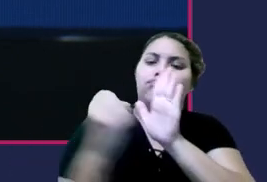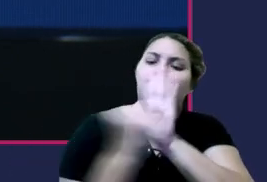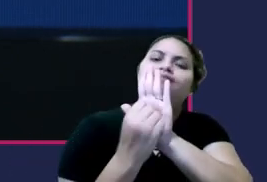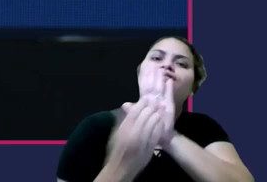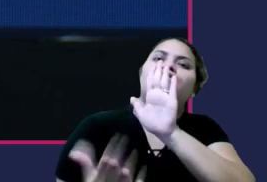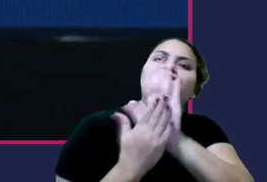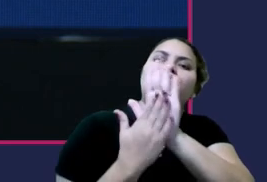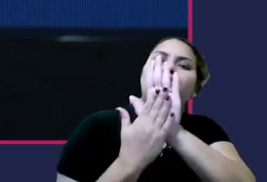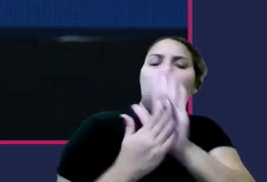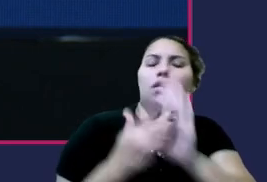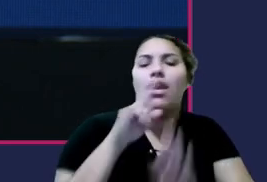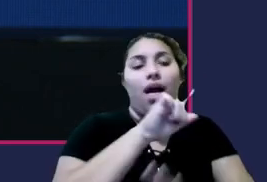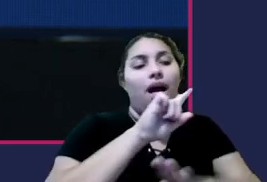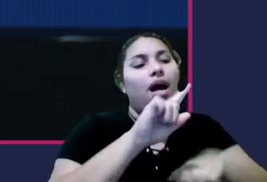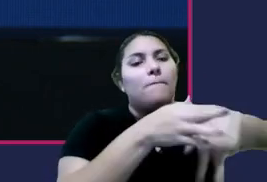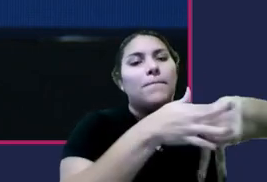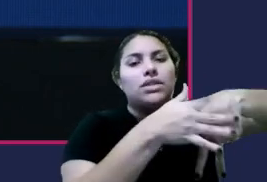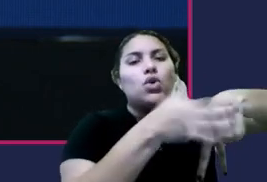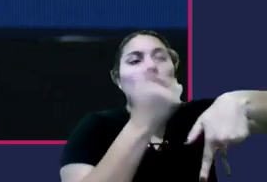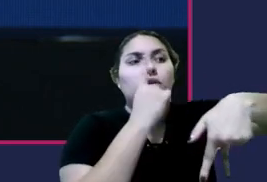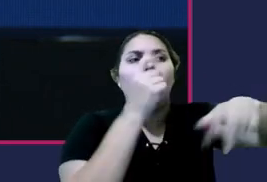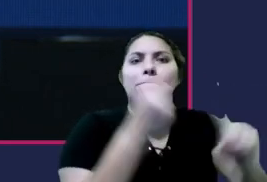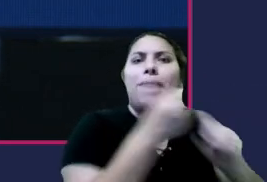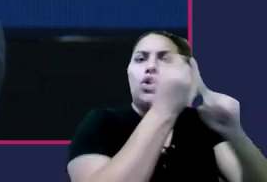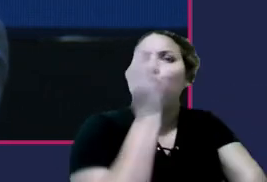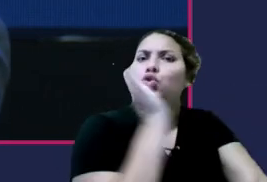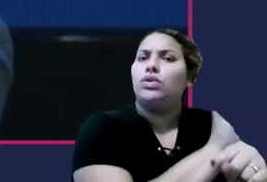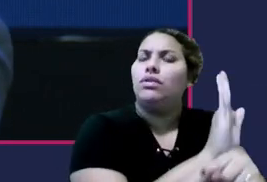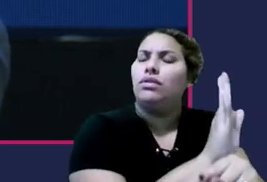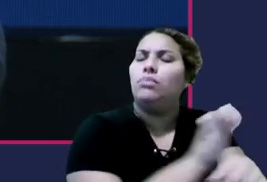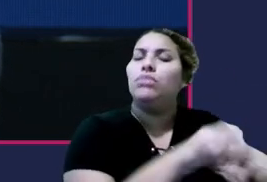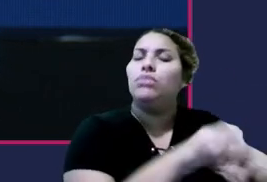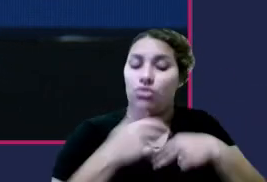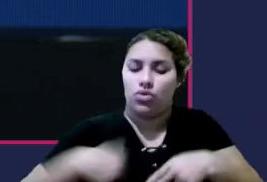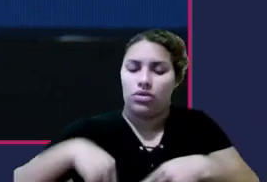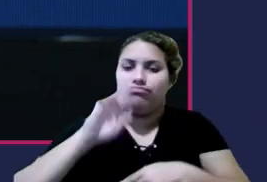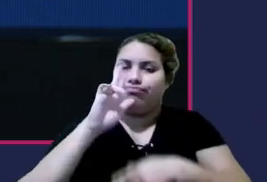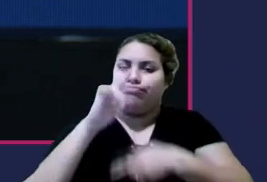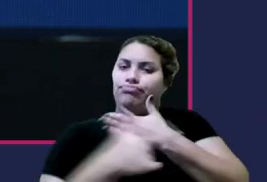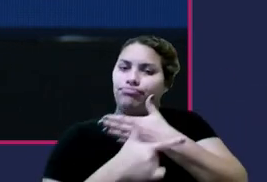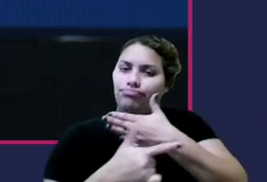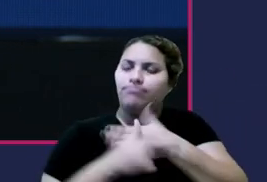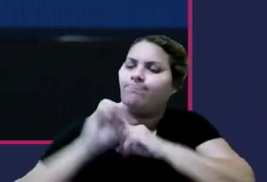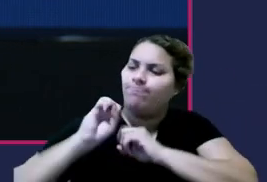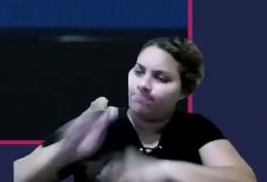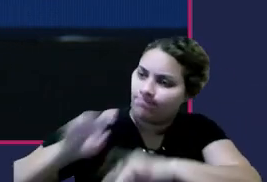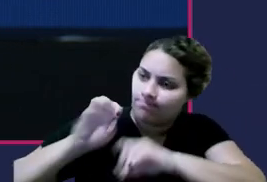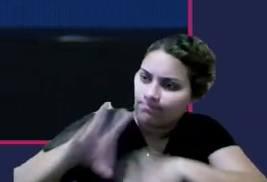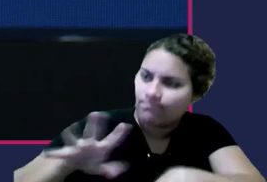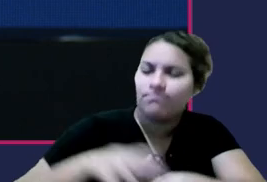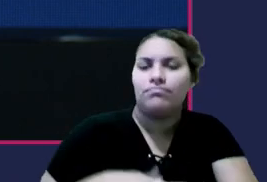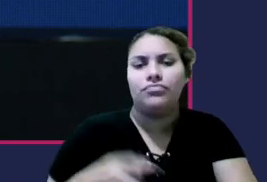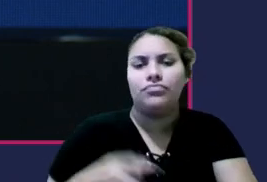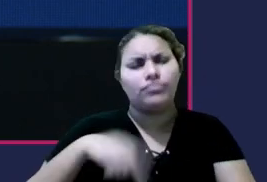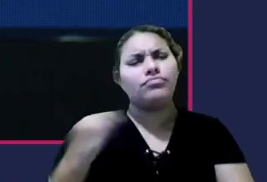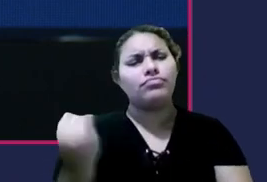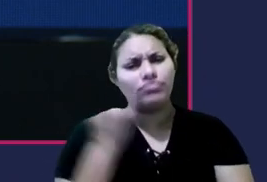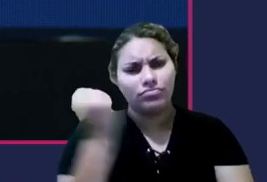that the policies are implemented at the patient's end. So to have a, we do have a role